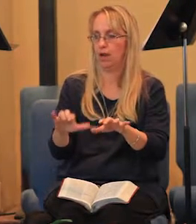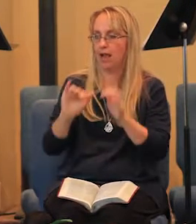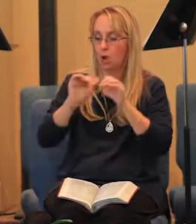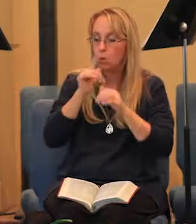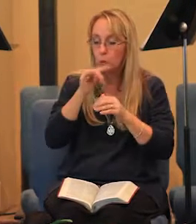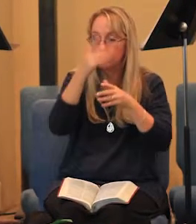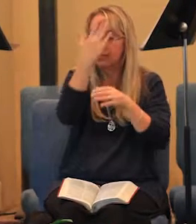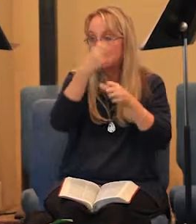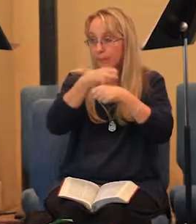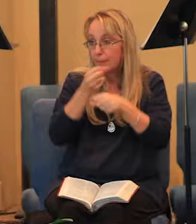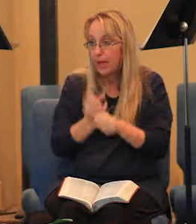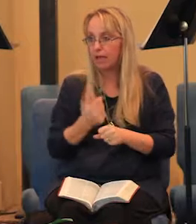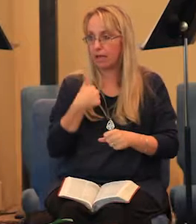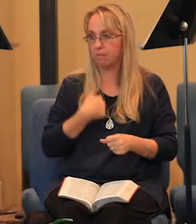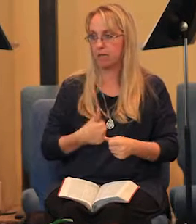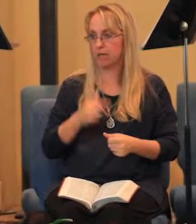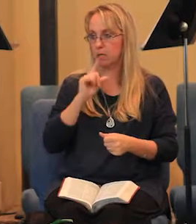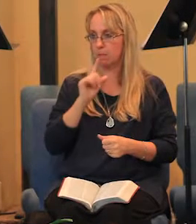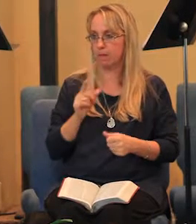be?